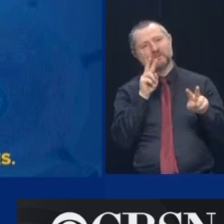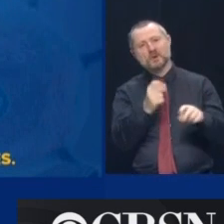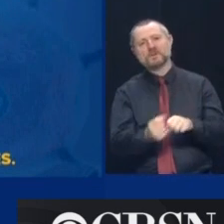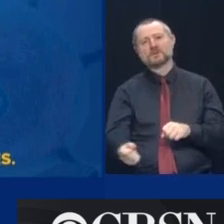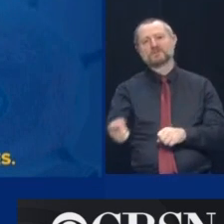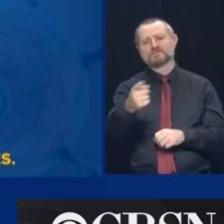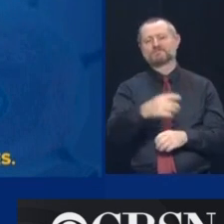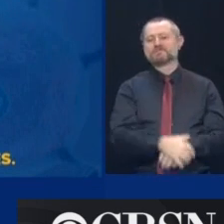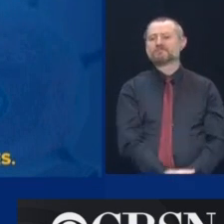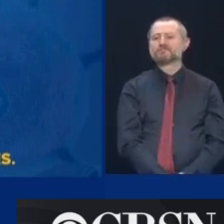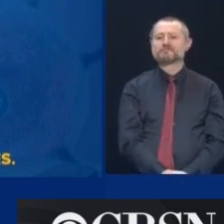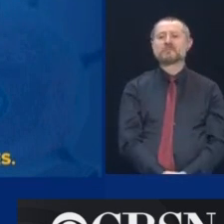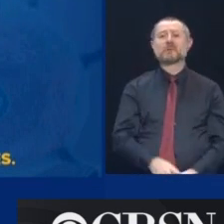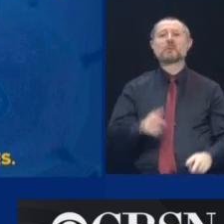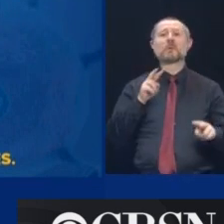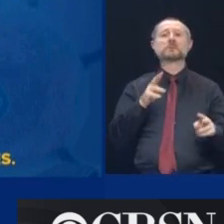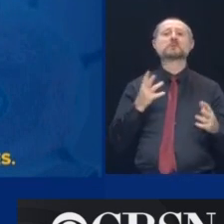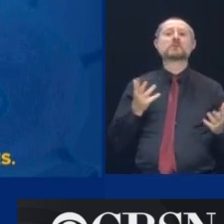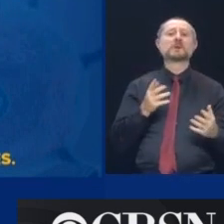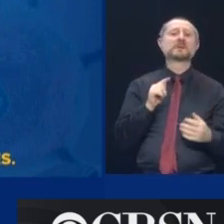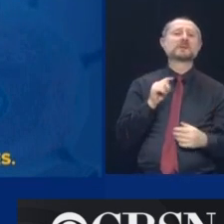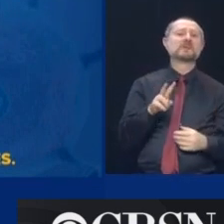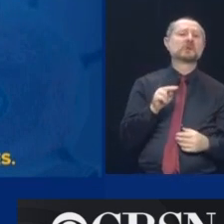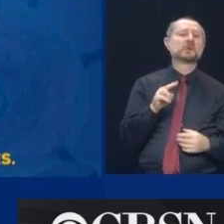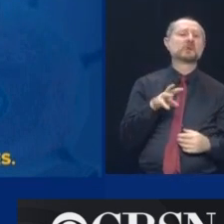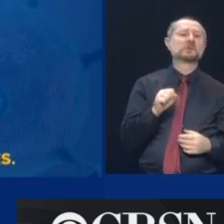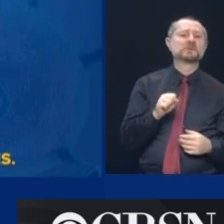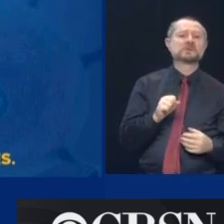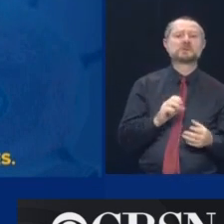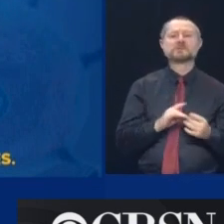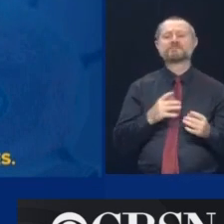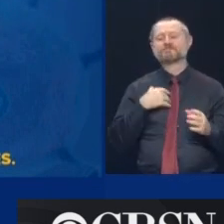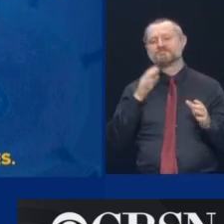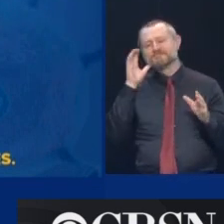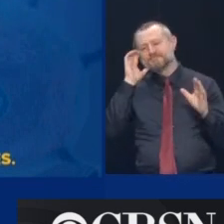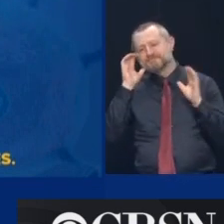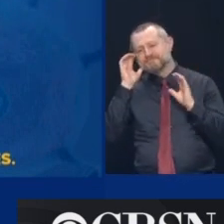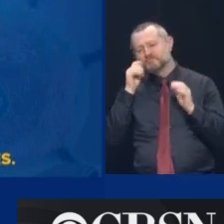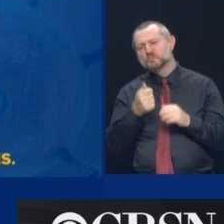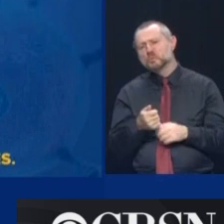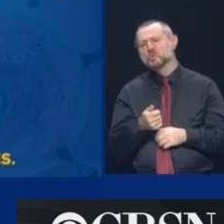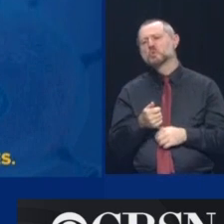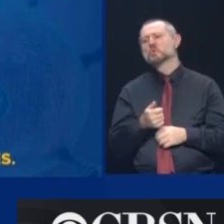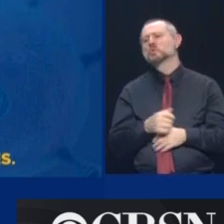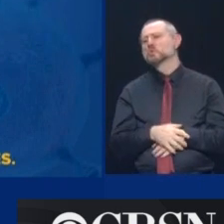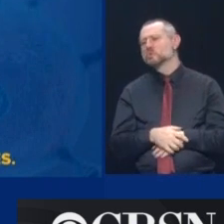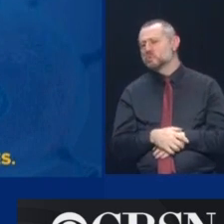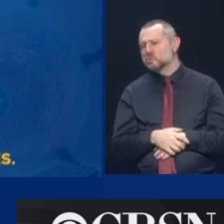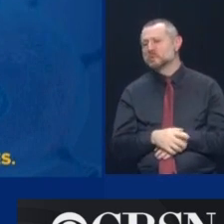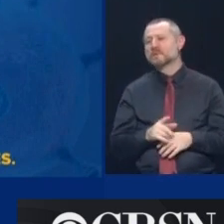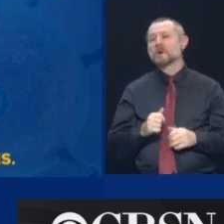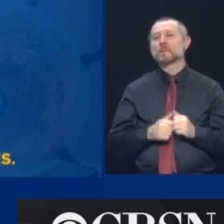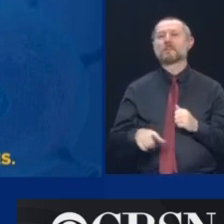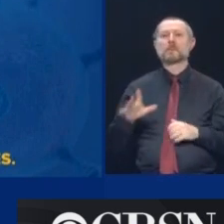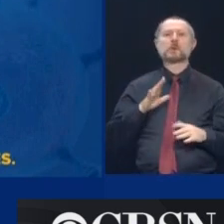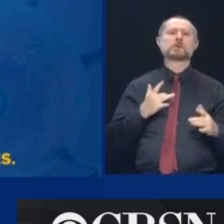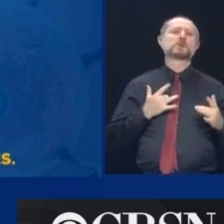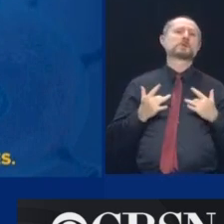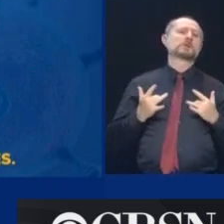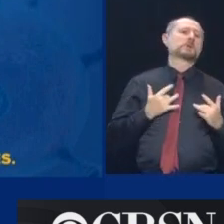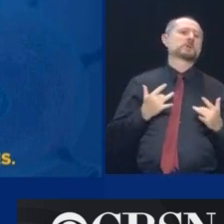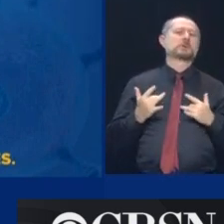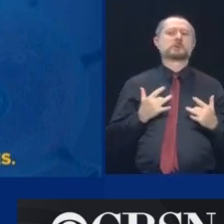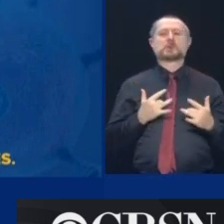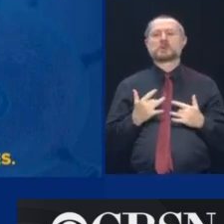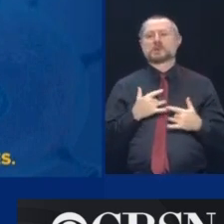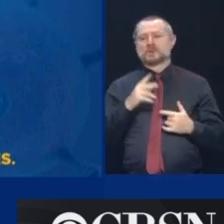Turn on the TV news, listen to the radio. Everyone is concerned about Thanksgiving. Everyone is concerned about